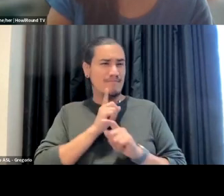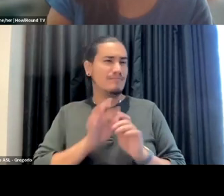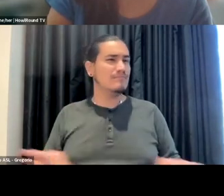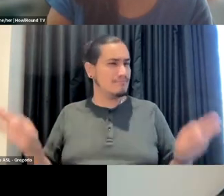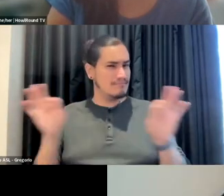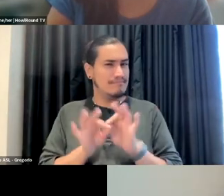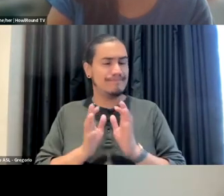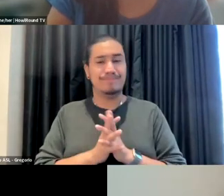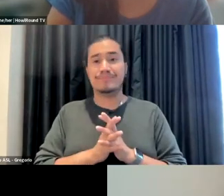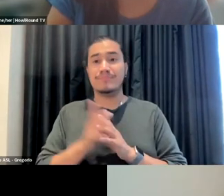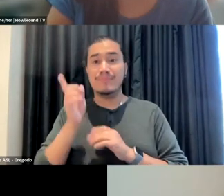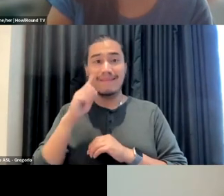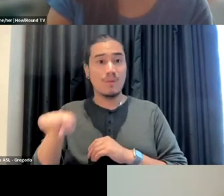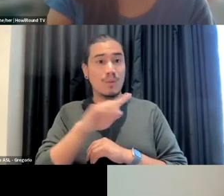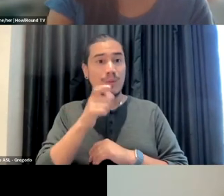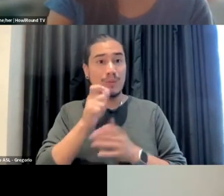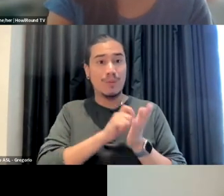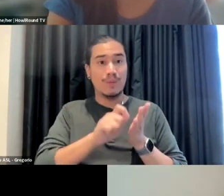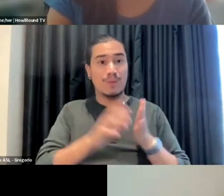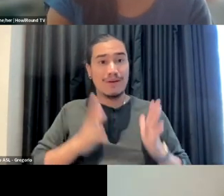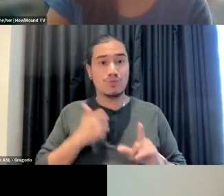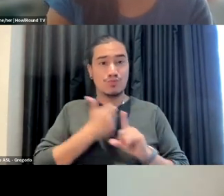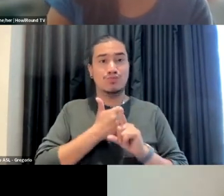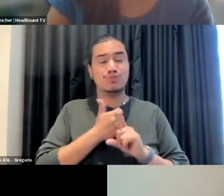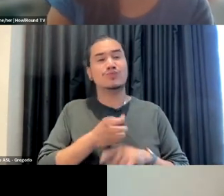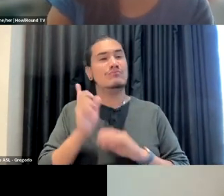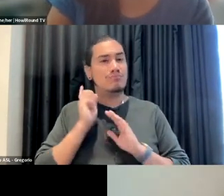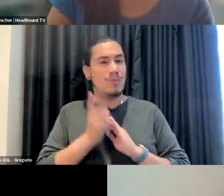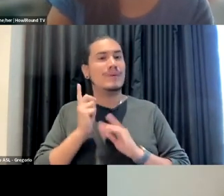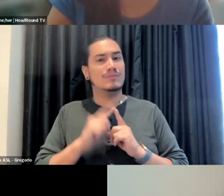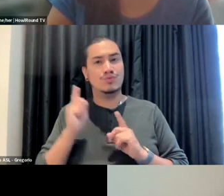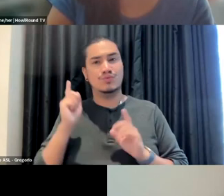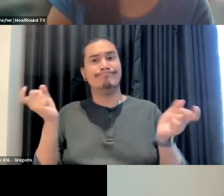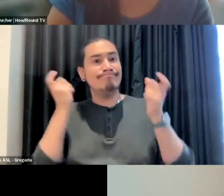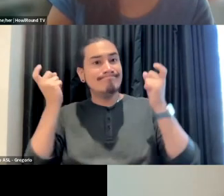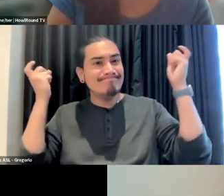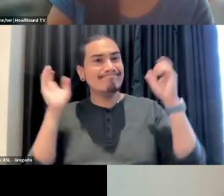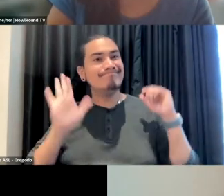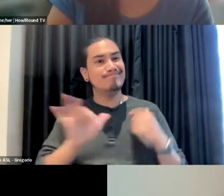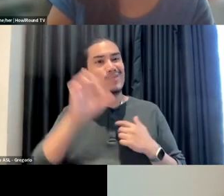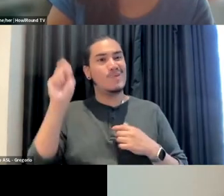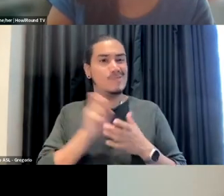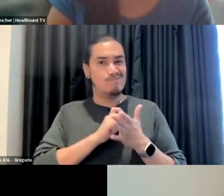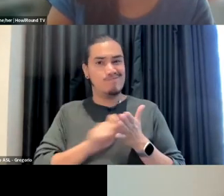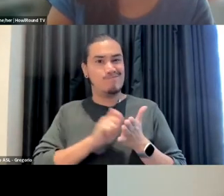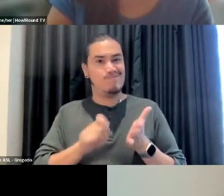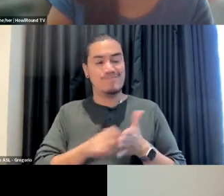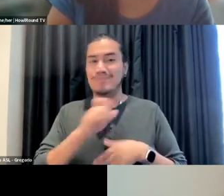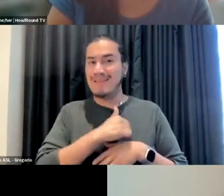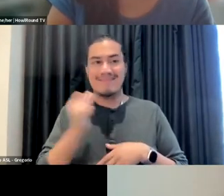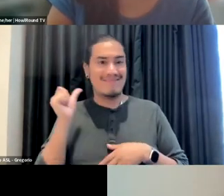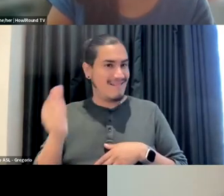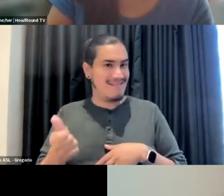important. For those of you who are writers and are in the space and taking a moment to celebrate your own writing and not